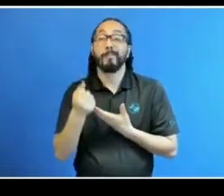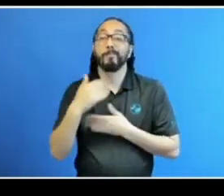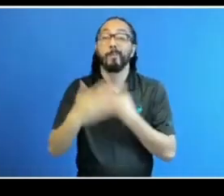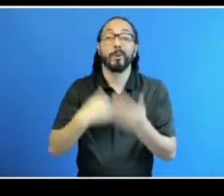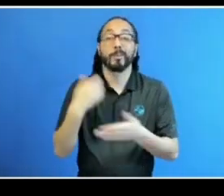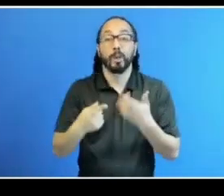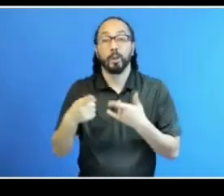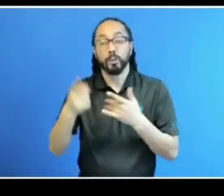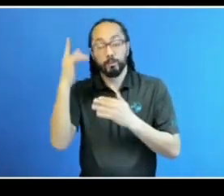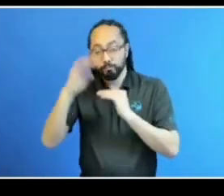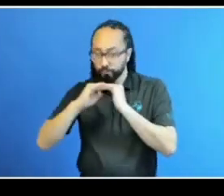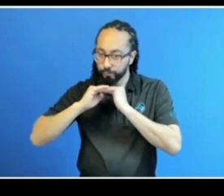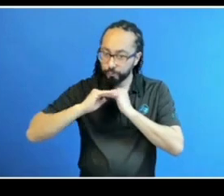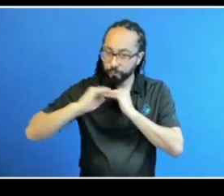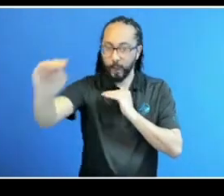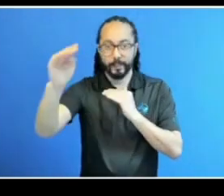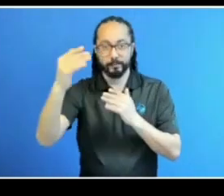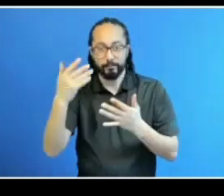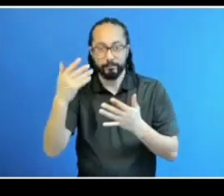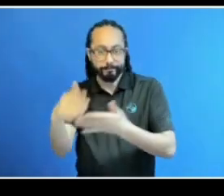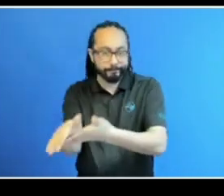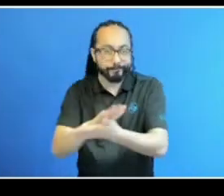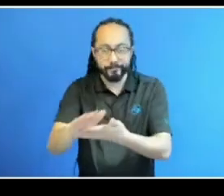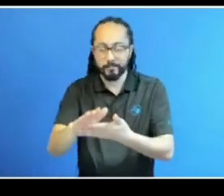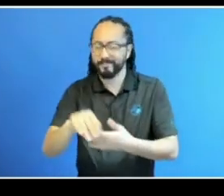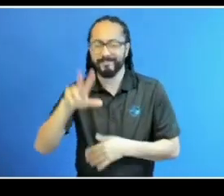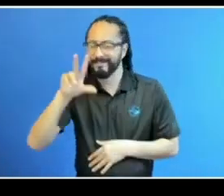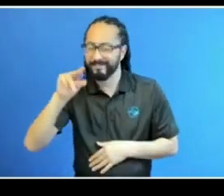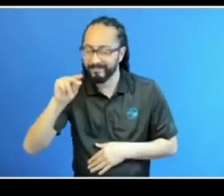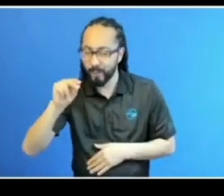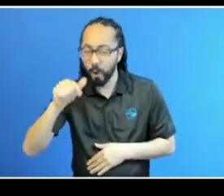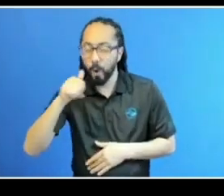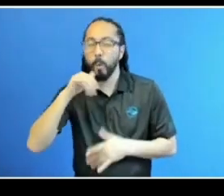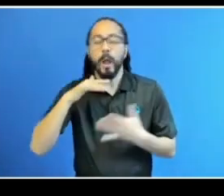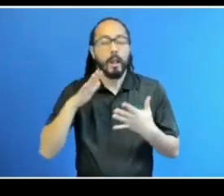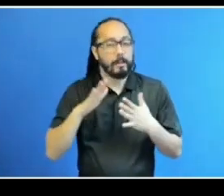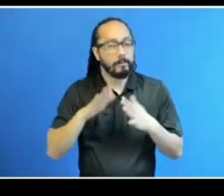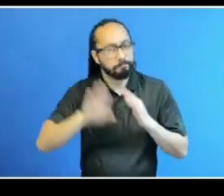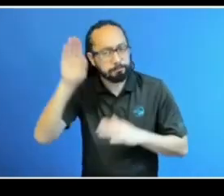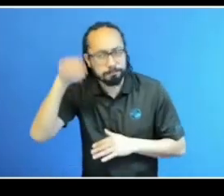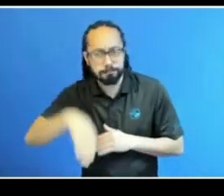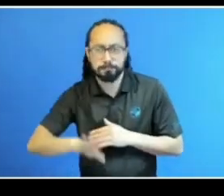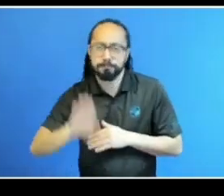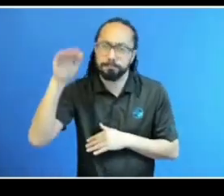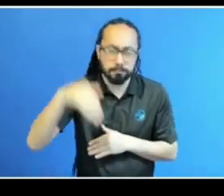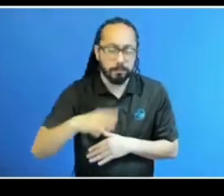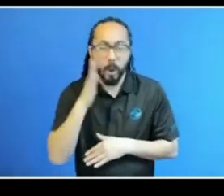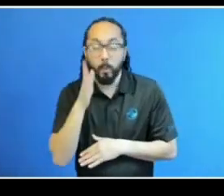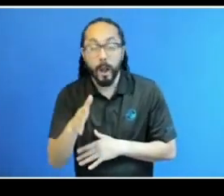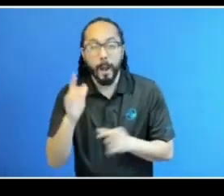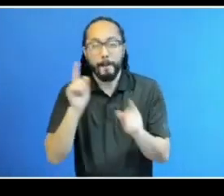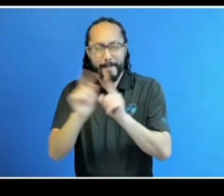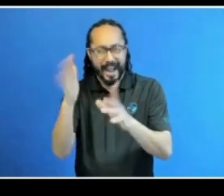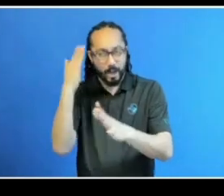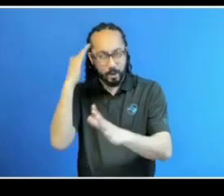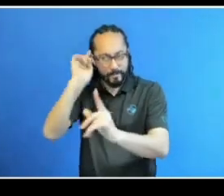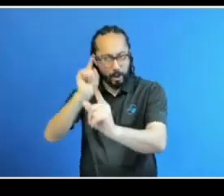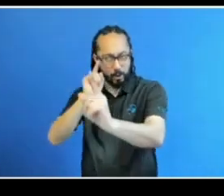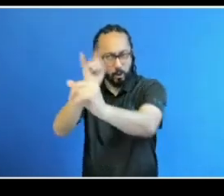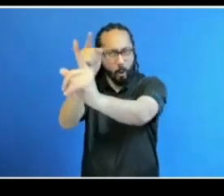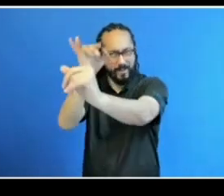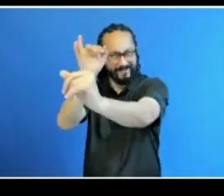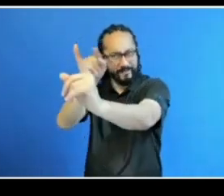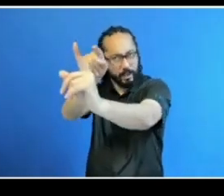supposed to be linear, by the way, but it told me what it is that I wanted to do. It showed me where I wanted to go in